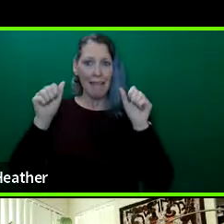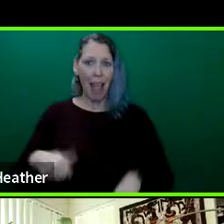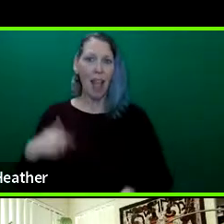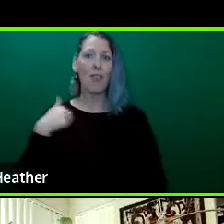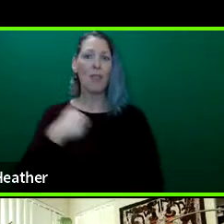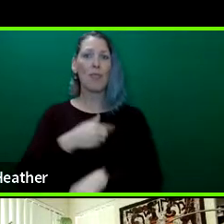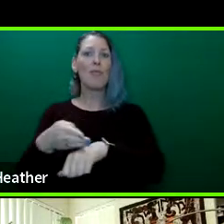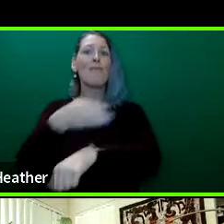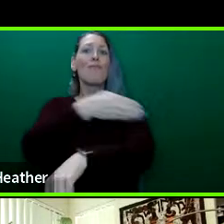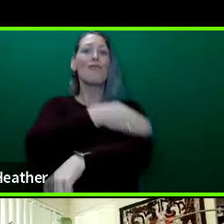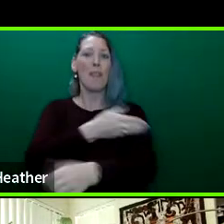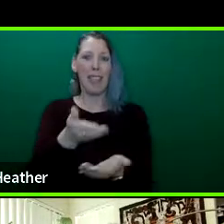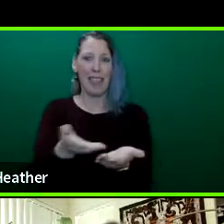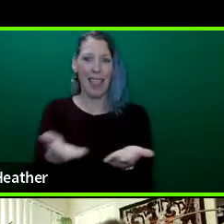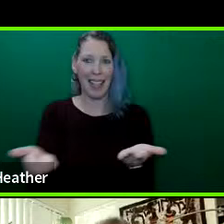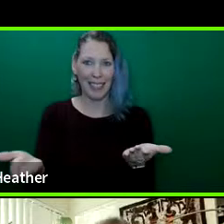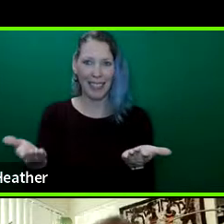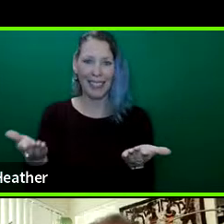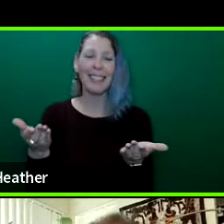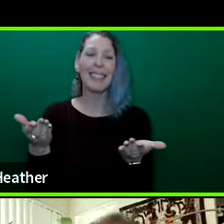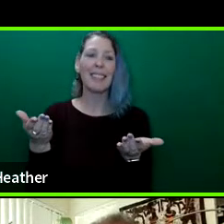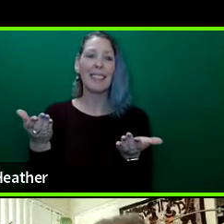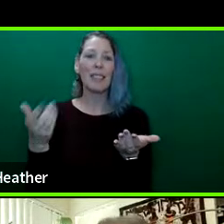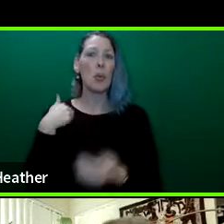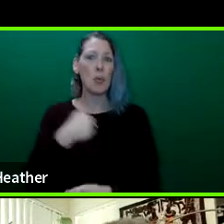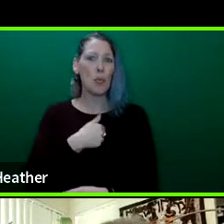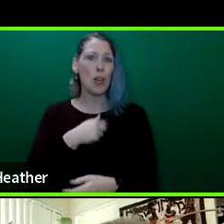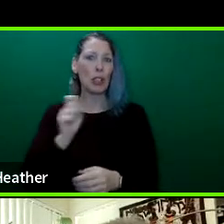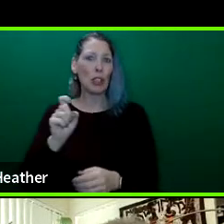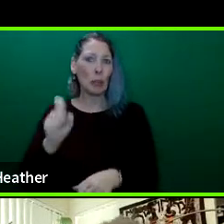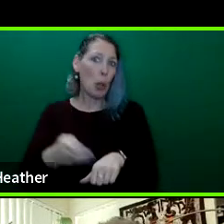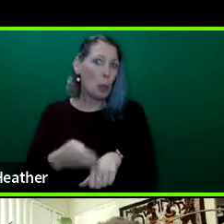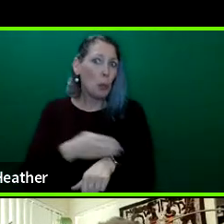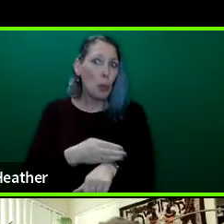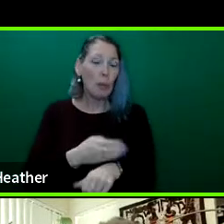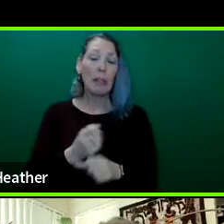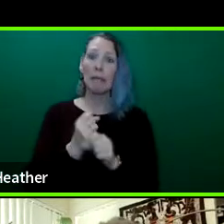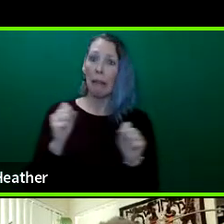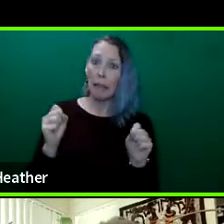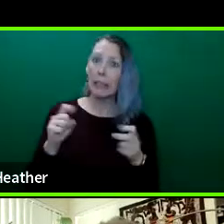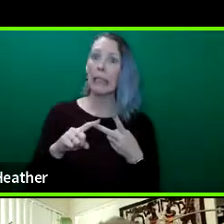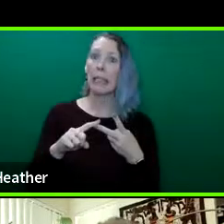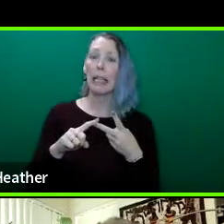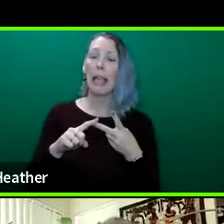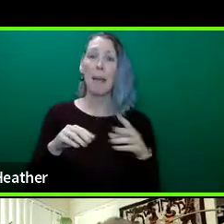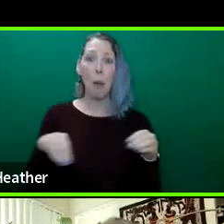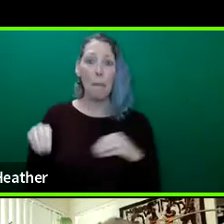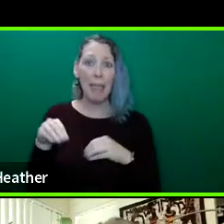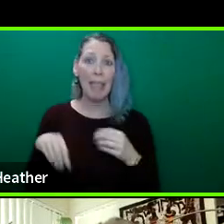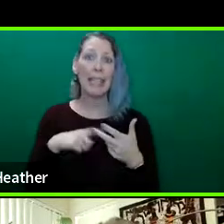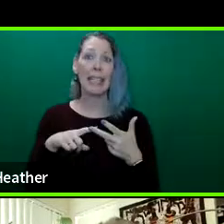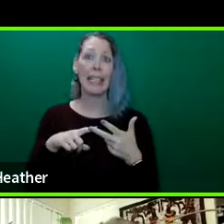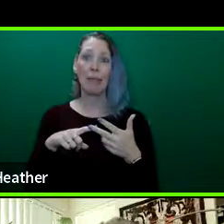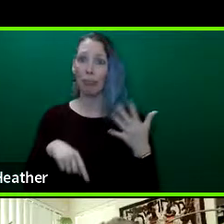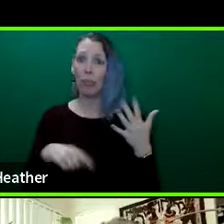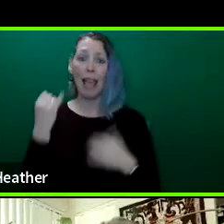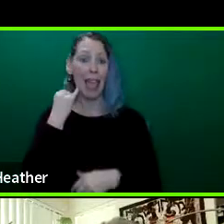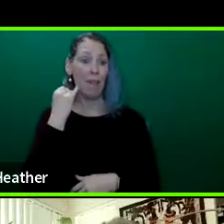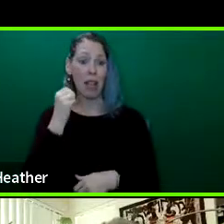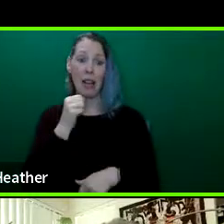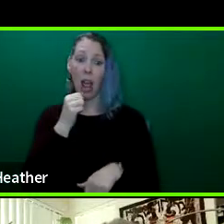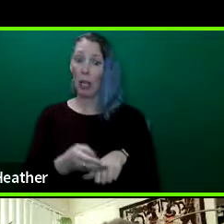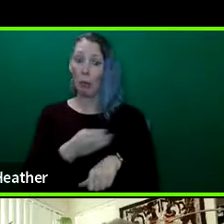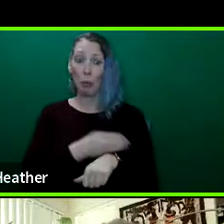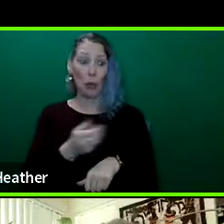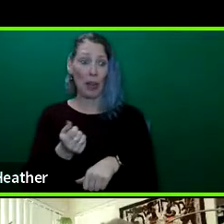improve things? So that's, we ought to be improving things, safety, mobility, et cetera. If we're not improving things, then I think